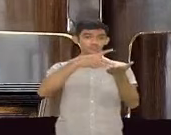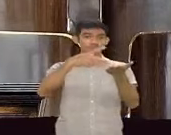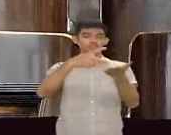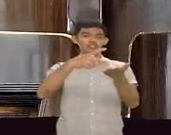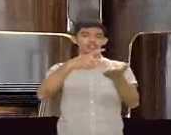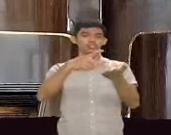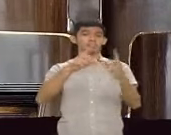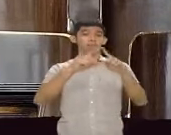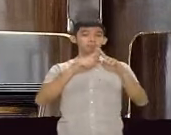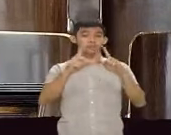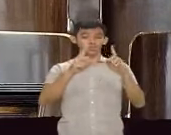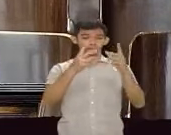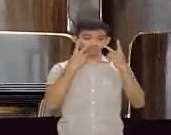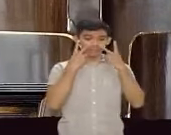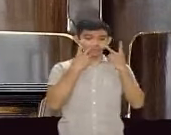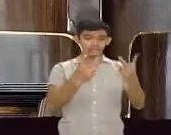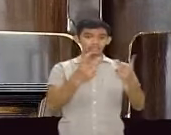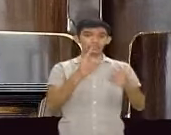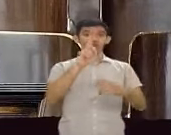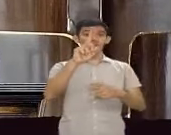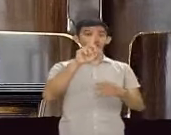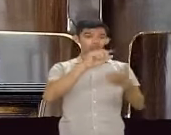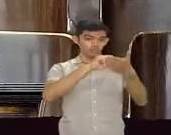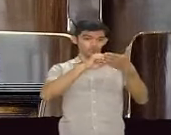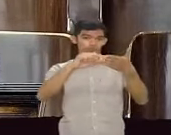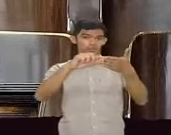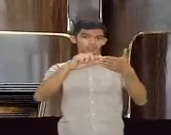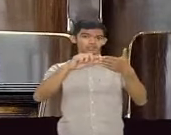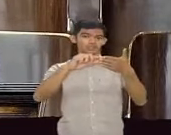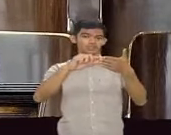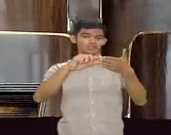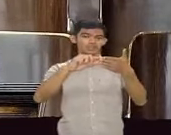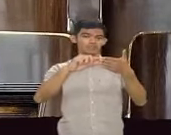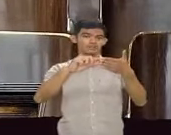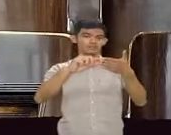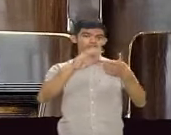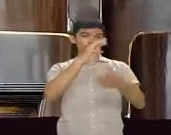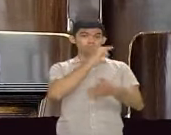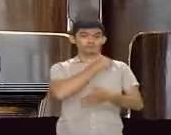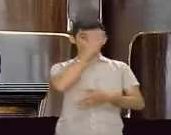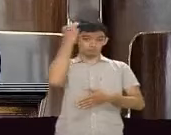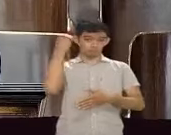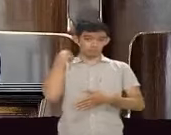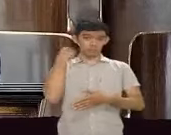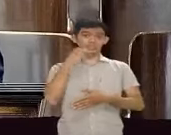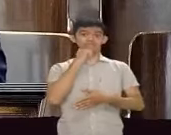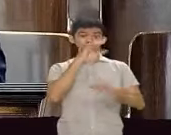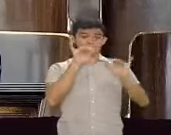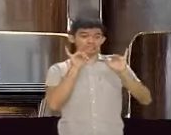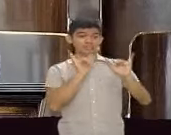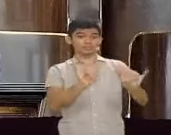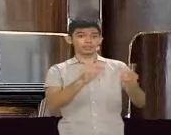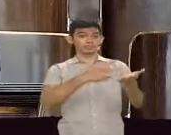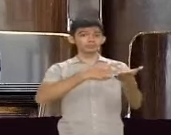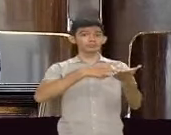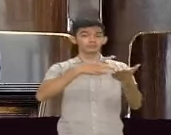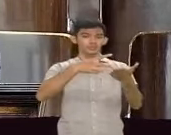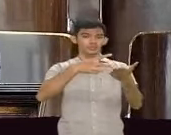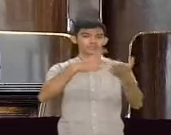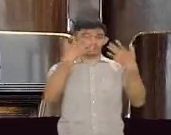But then, makita nato diri just in one verse that Mary did not remain virgin after